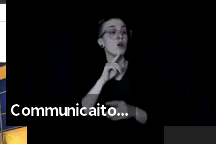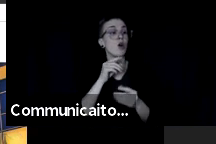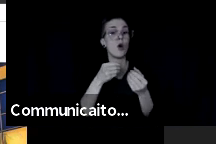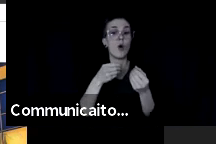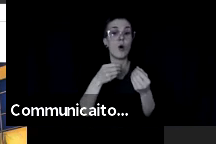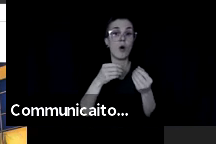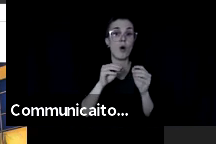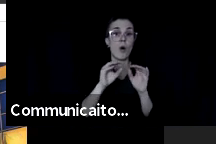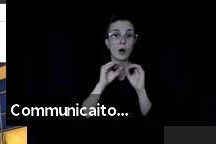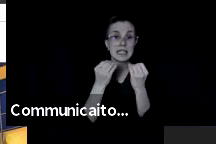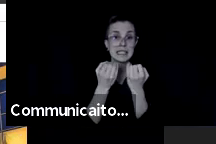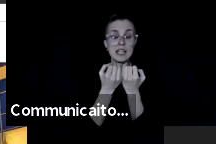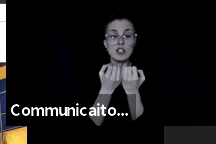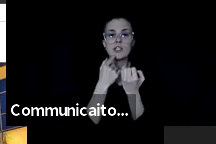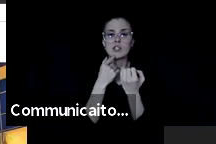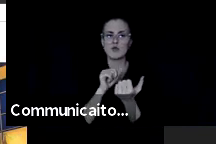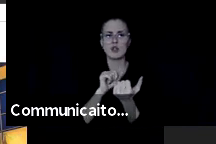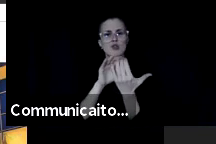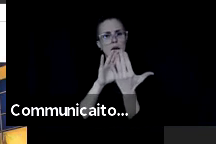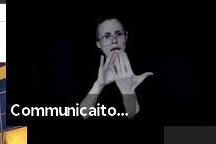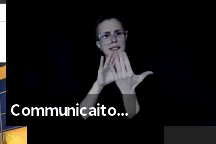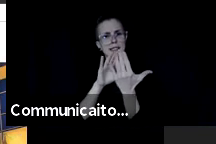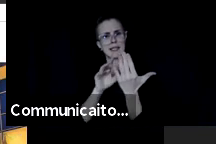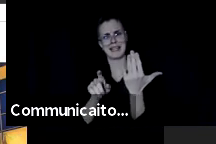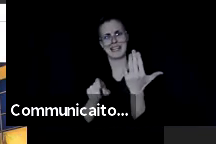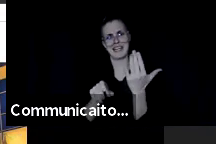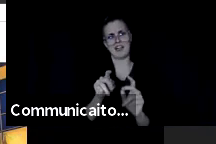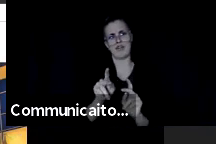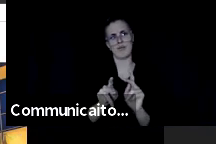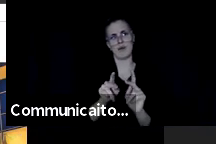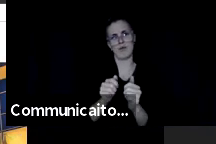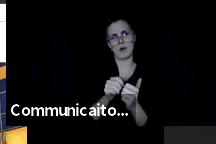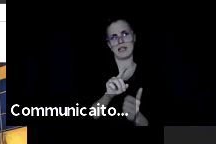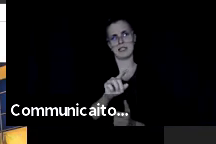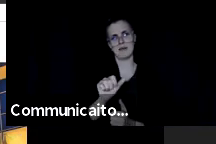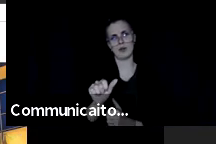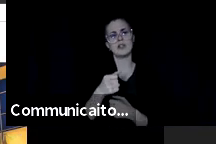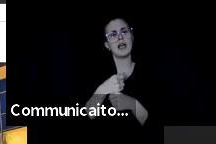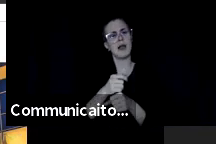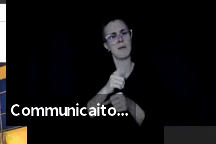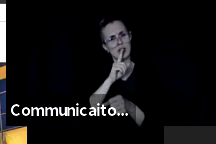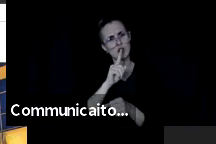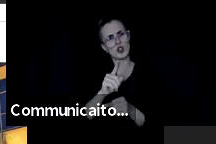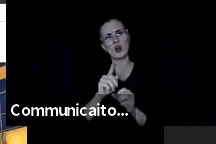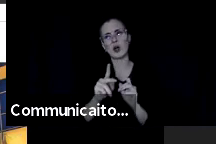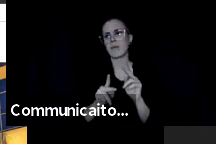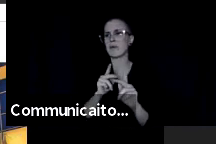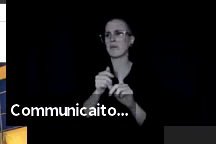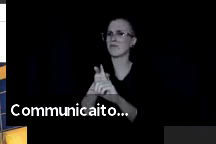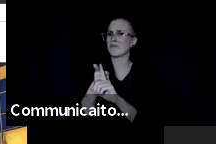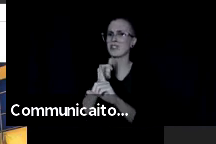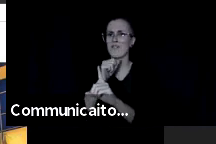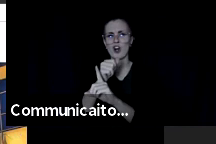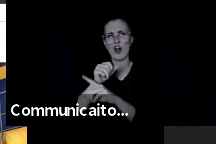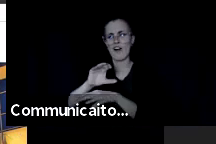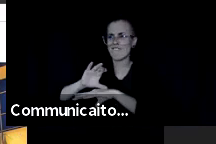to address the needs of people with disabilities, to make sure that people are not forced into institutions or that they can transition